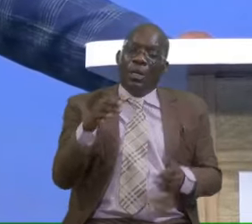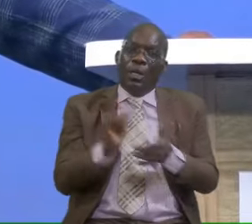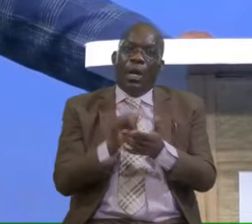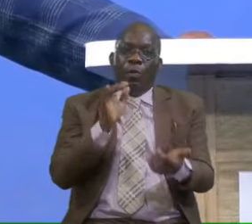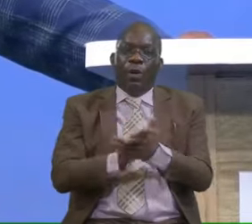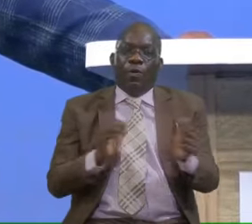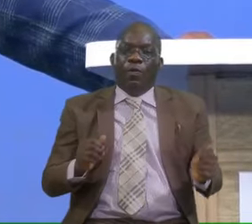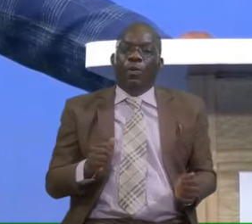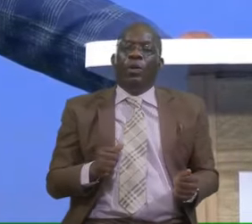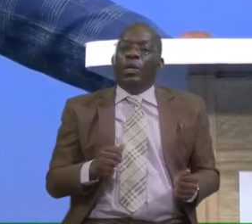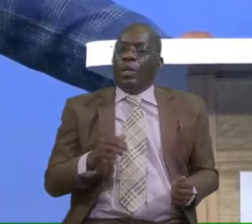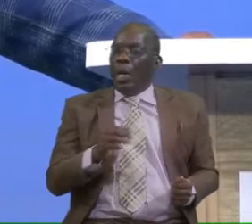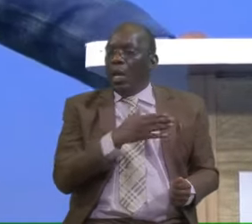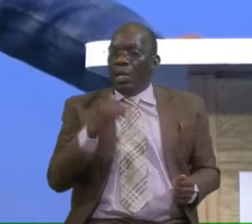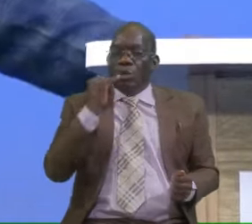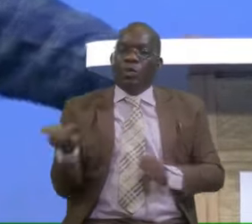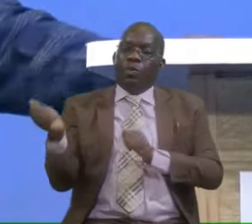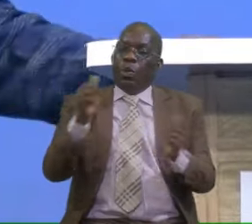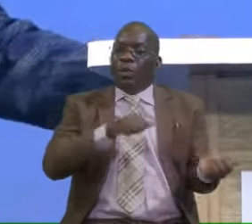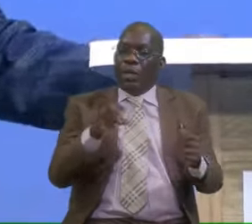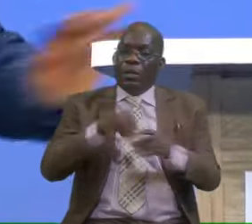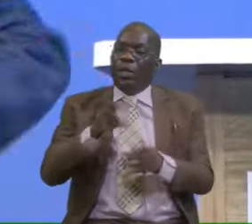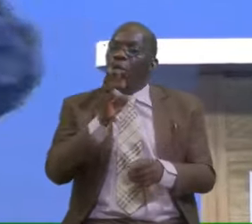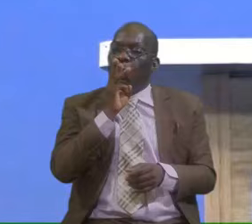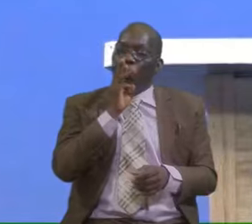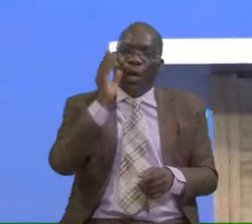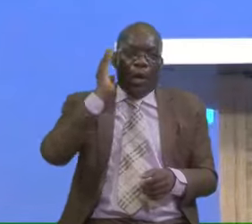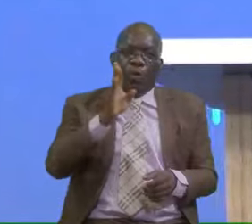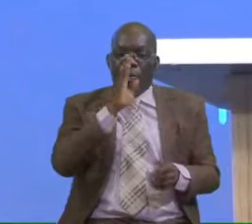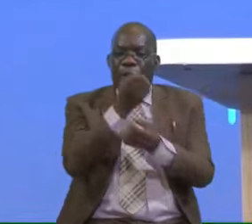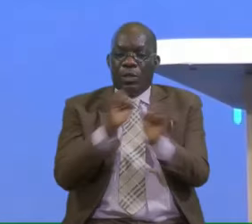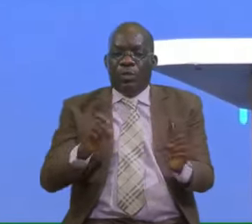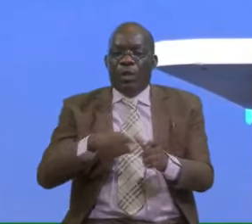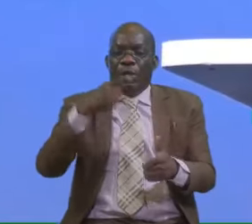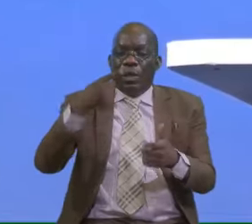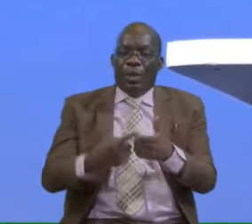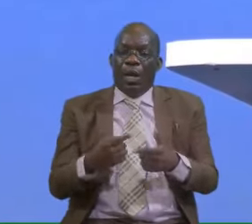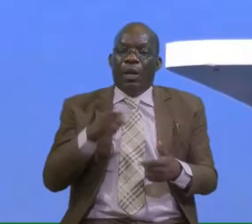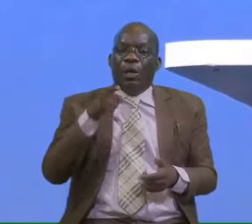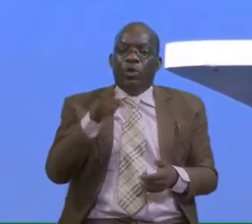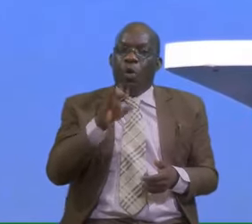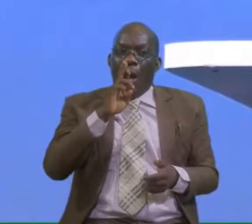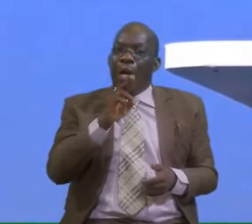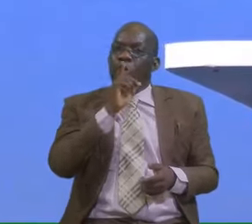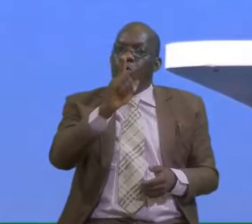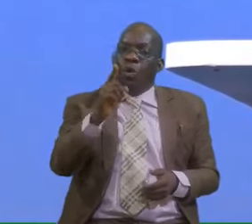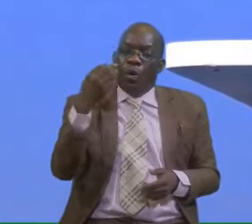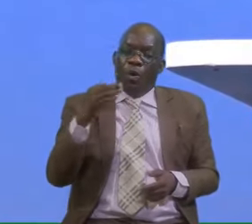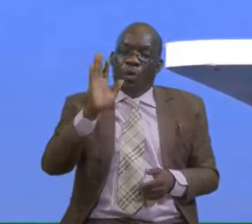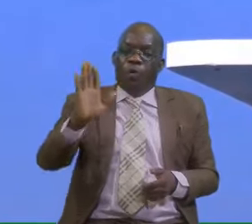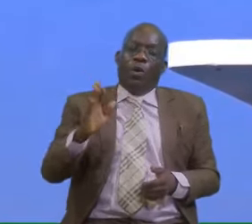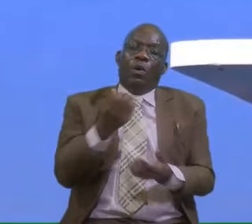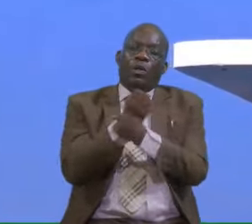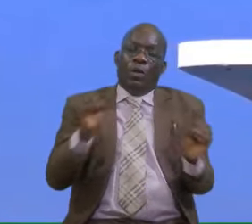water shall be saved. And then, now that you are sure of your salvation, you are